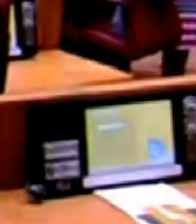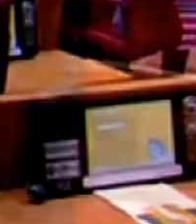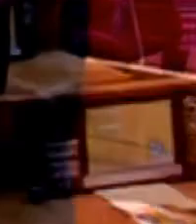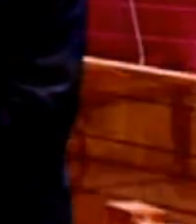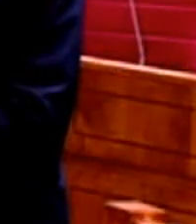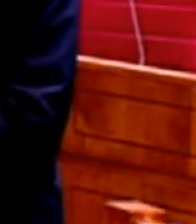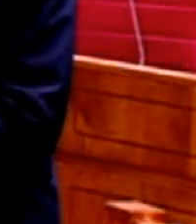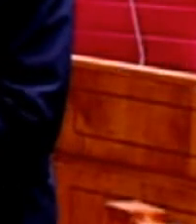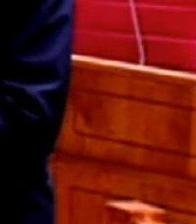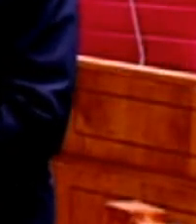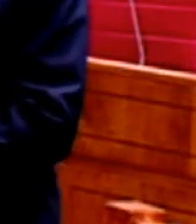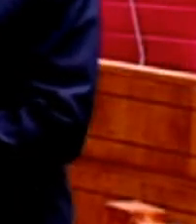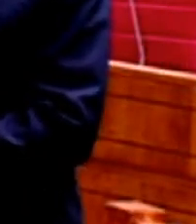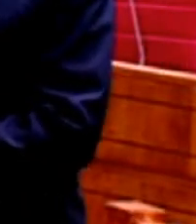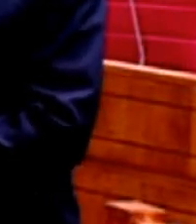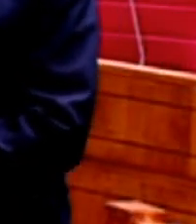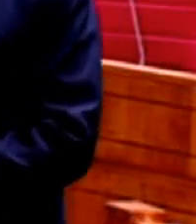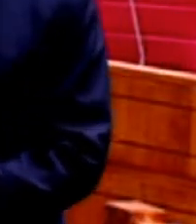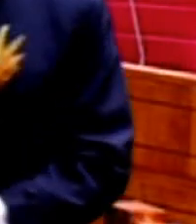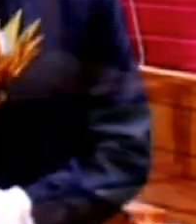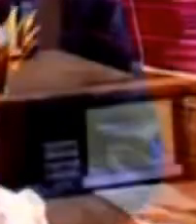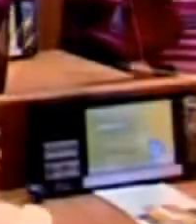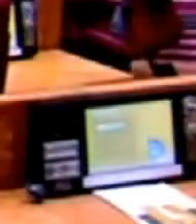Thank you very much. You may be seated.